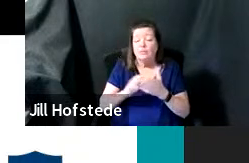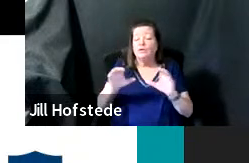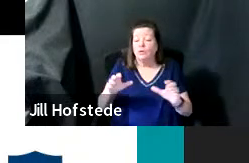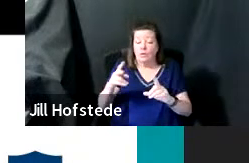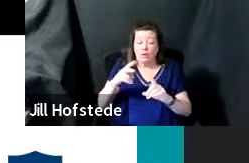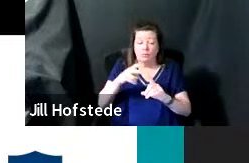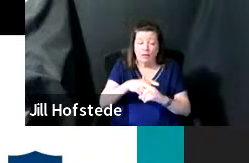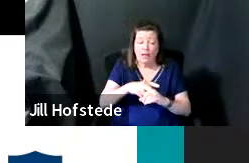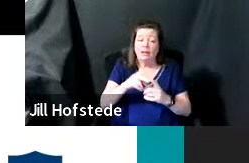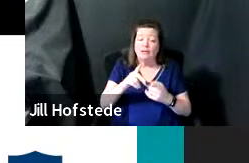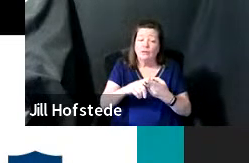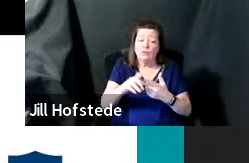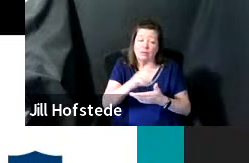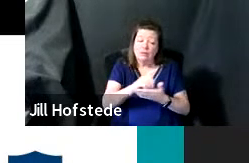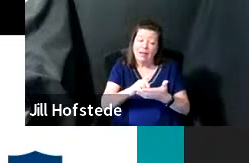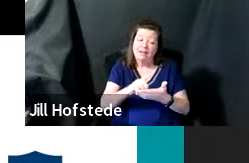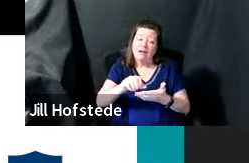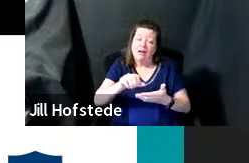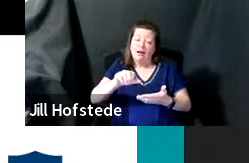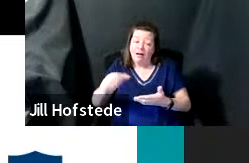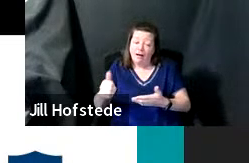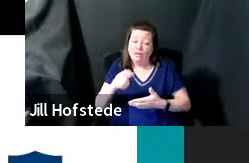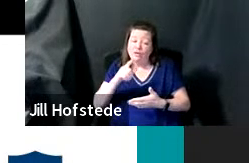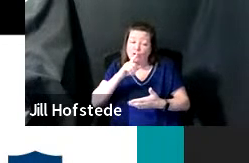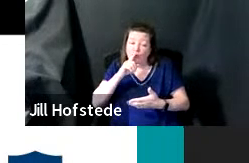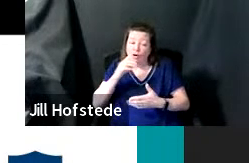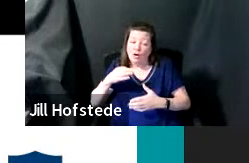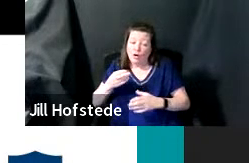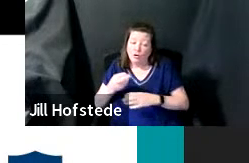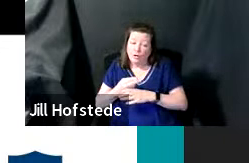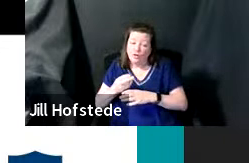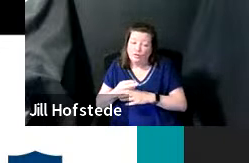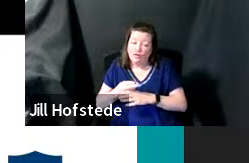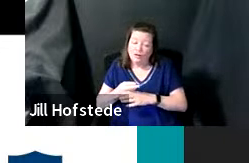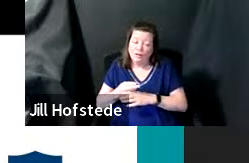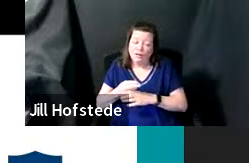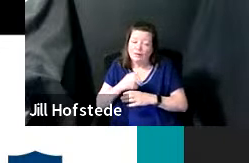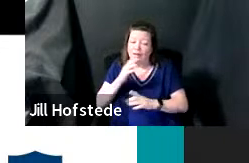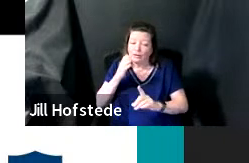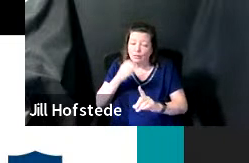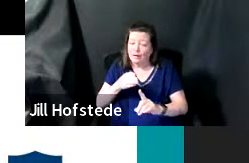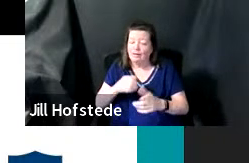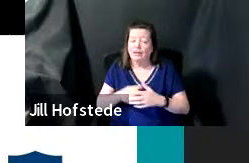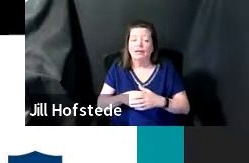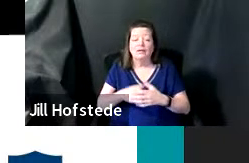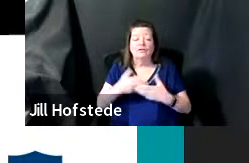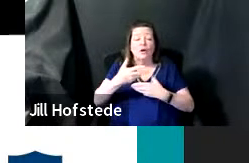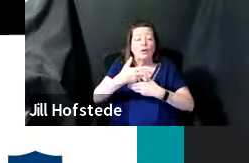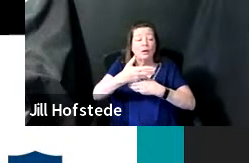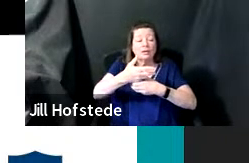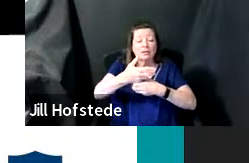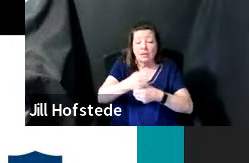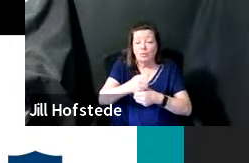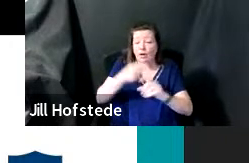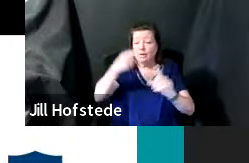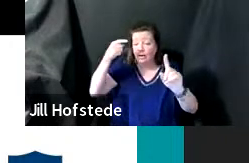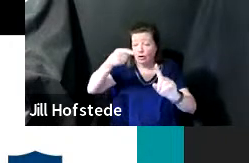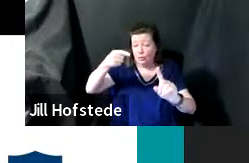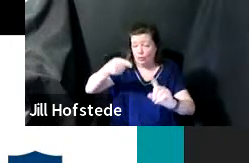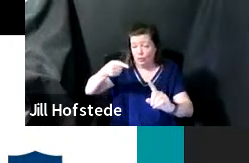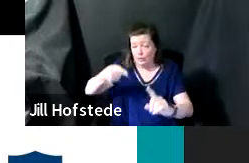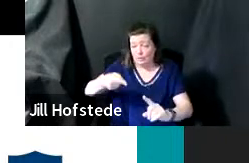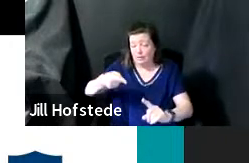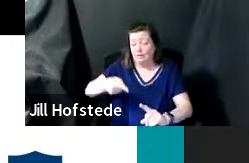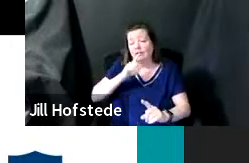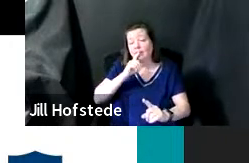more directly, others are applicable indirectly. And I just want to take a moment and summarize these equity objectives because we think they're actually